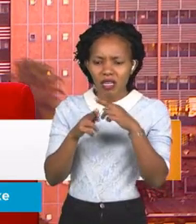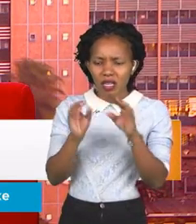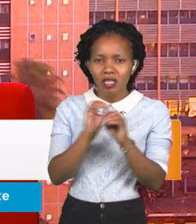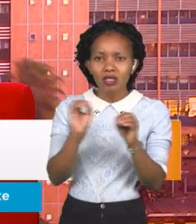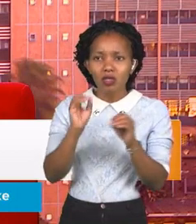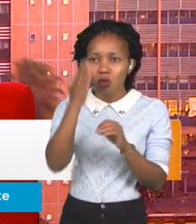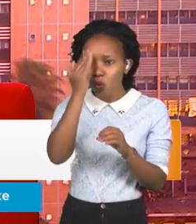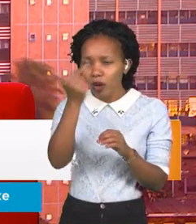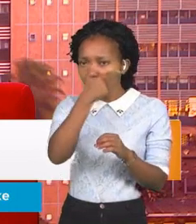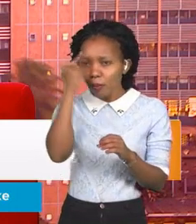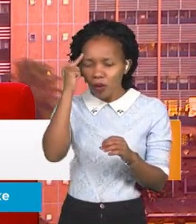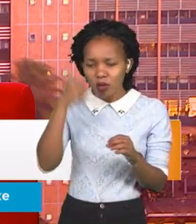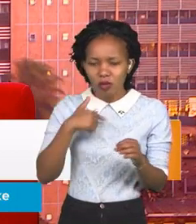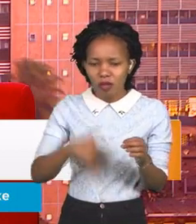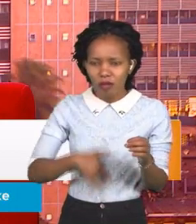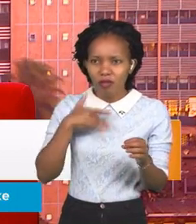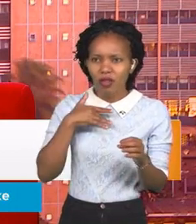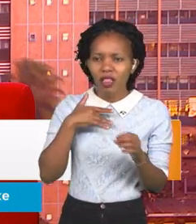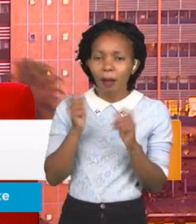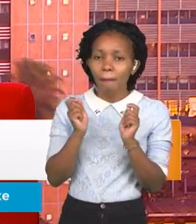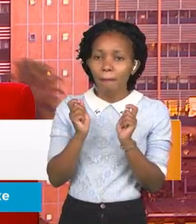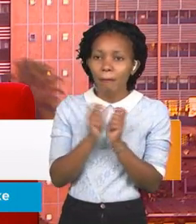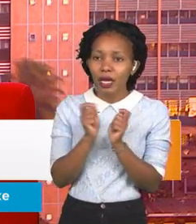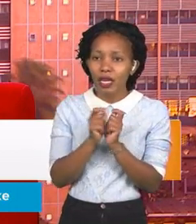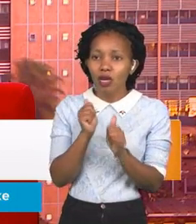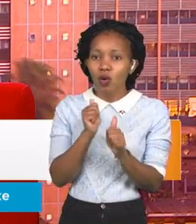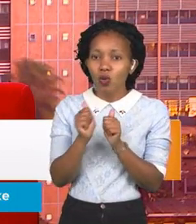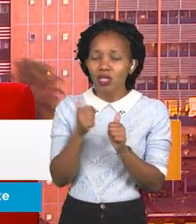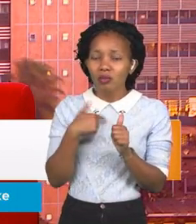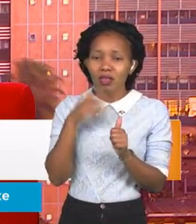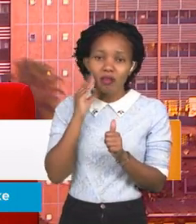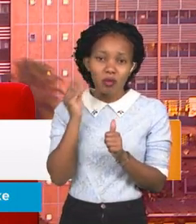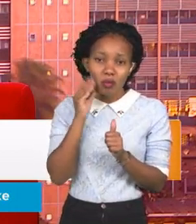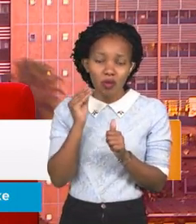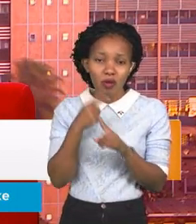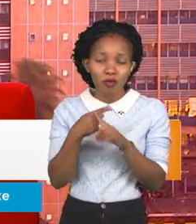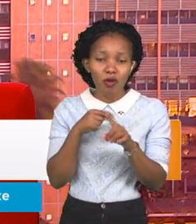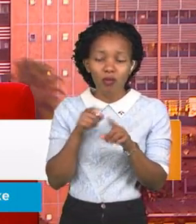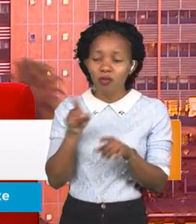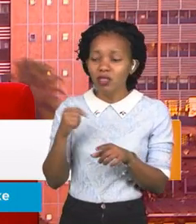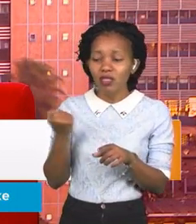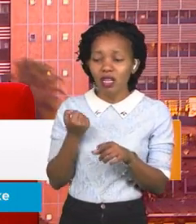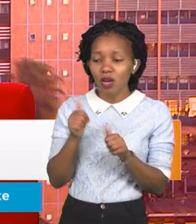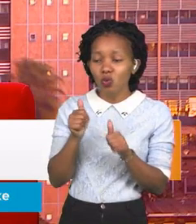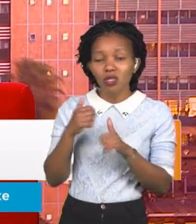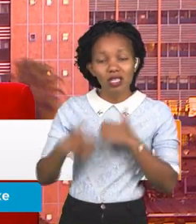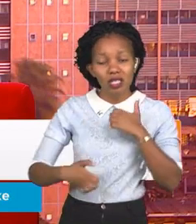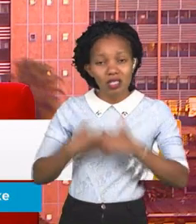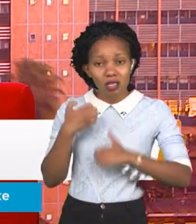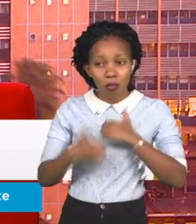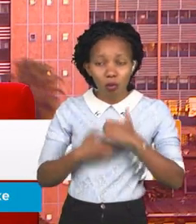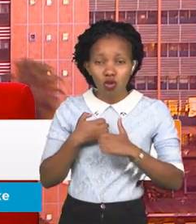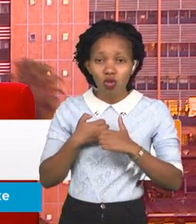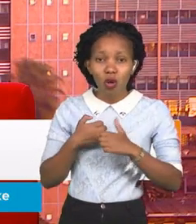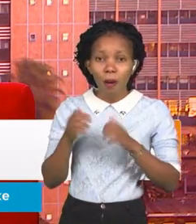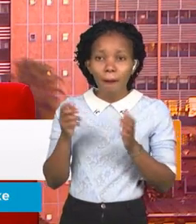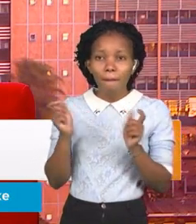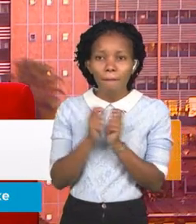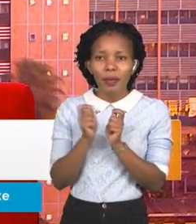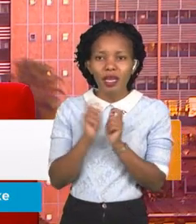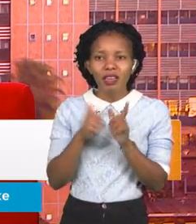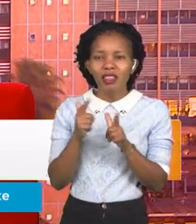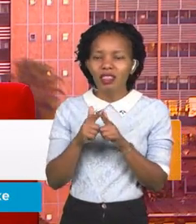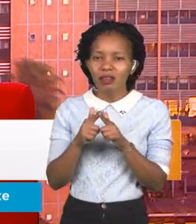because I feel the kind of pain I have experienced from her, which is emotional pain, had to